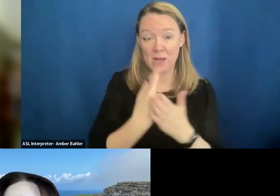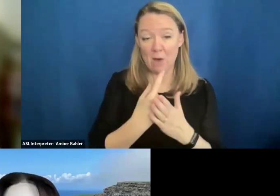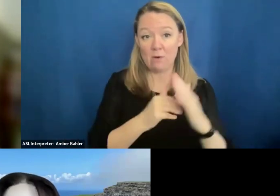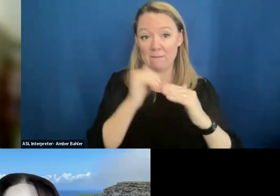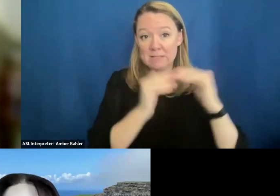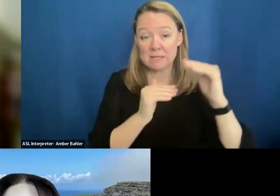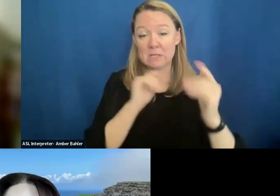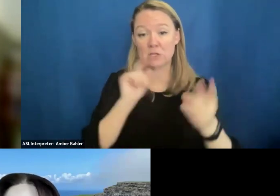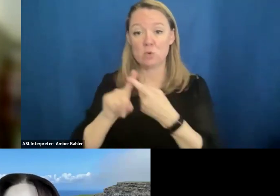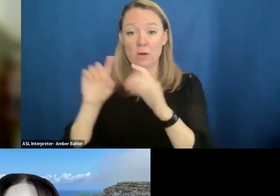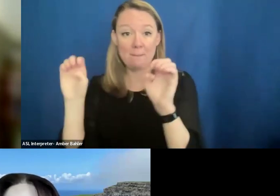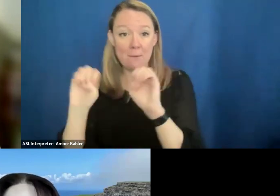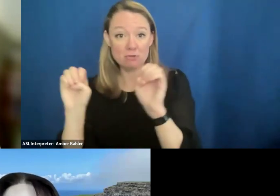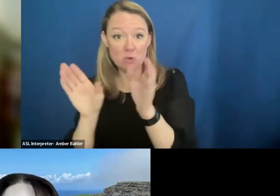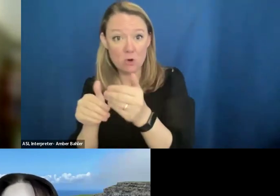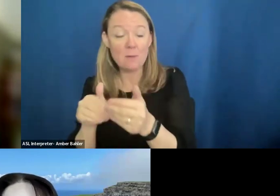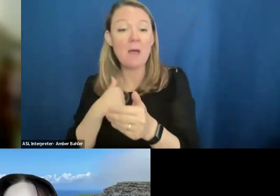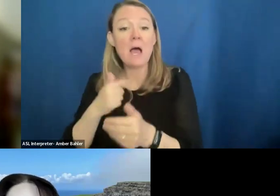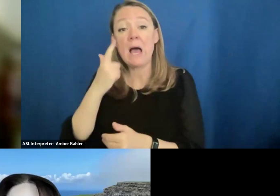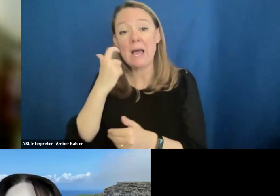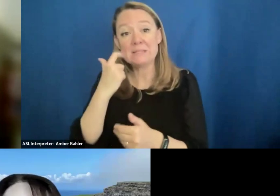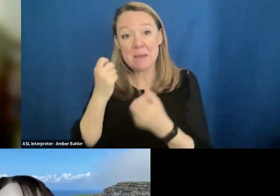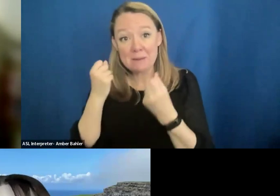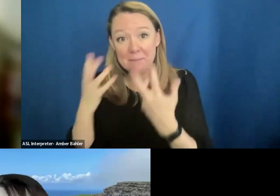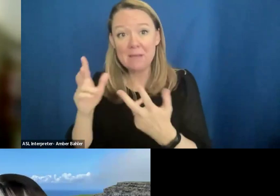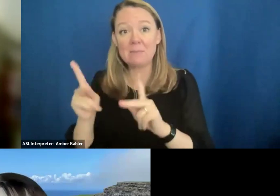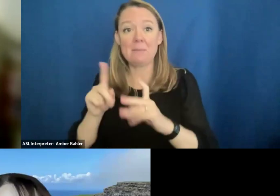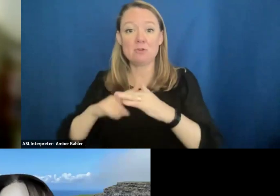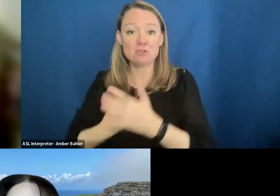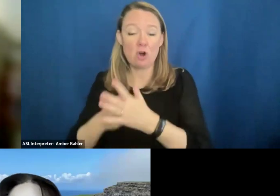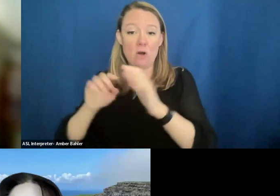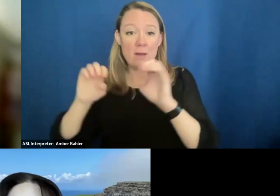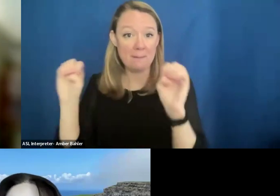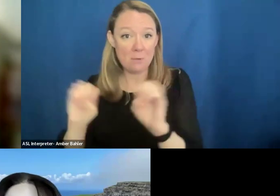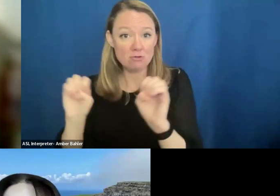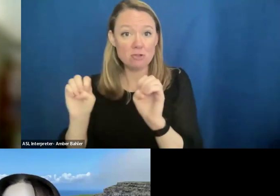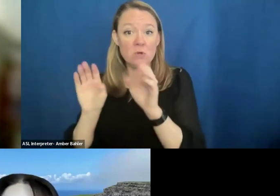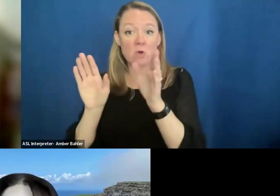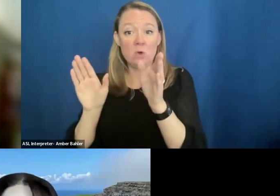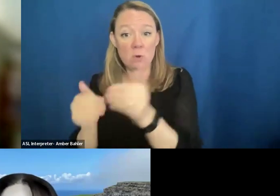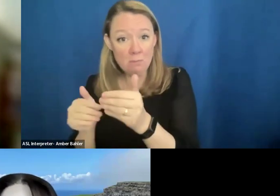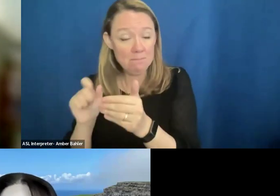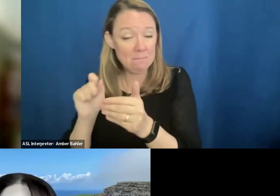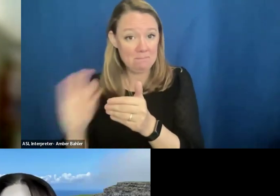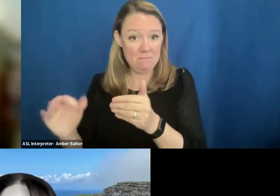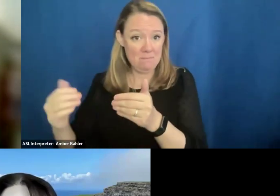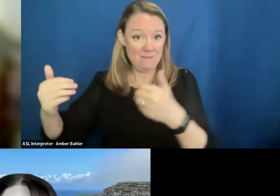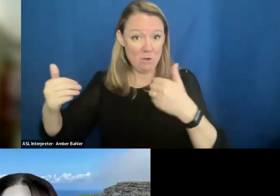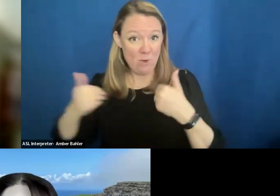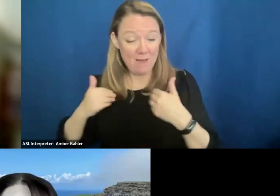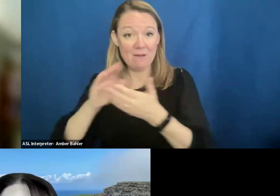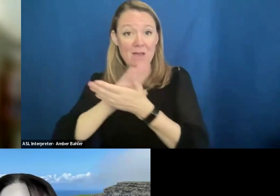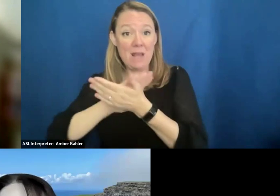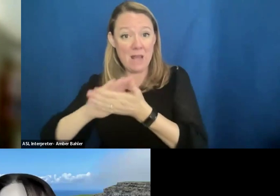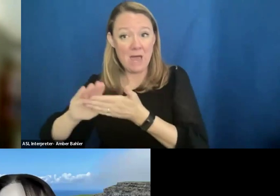many people will start in an emergency department, and if they could have a nice handoff to a 23-hour facility that feels confident that they can safely take